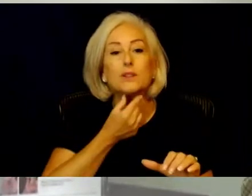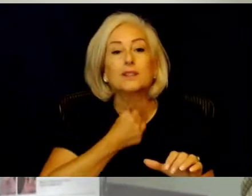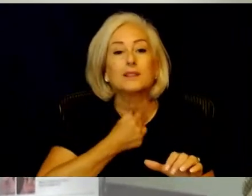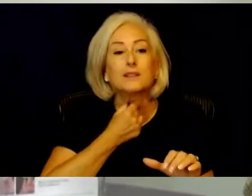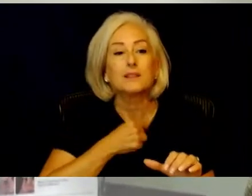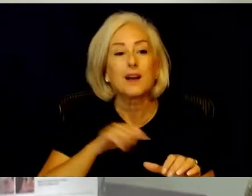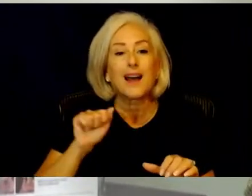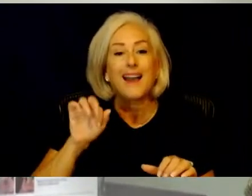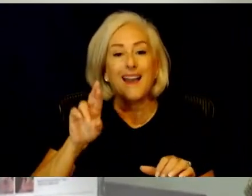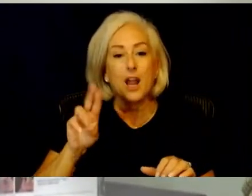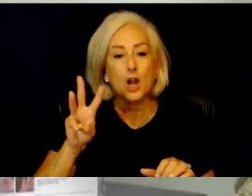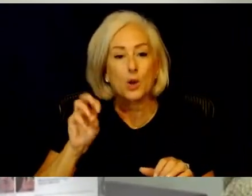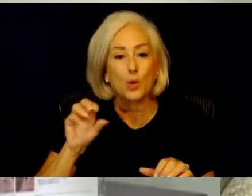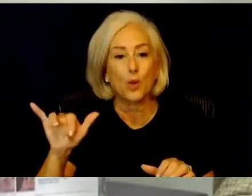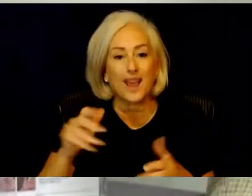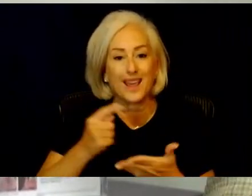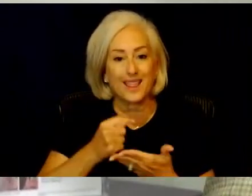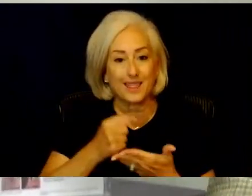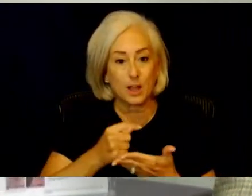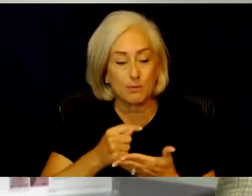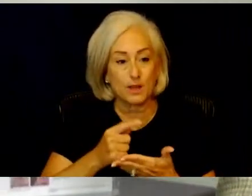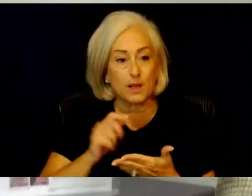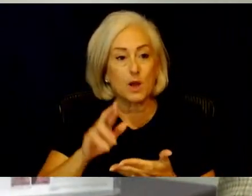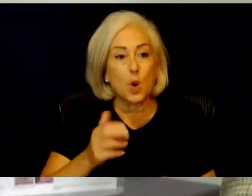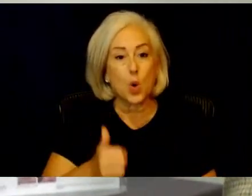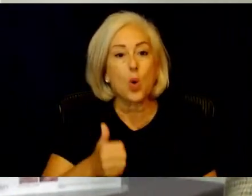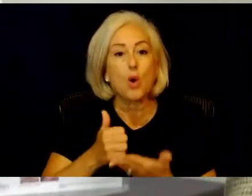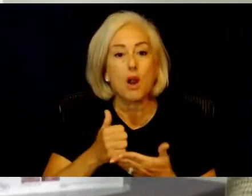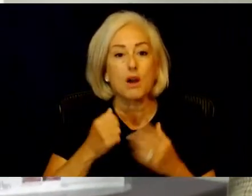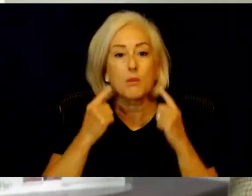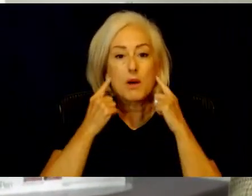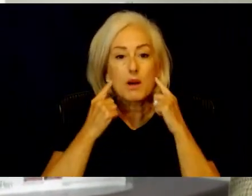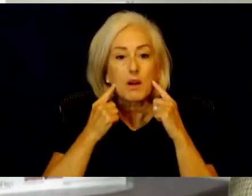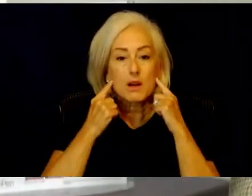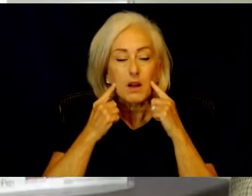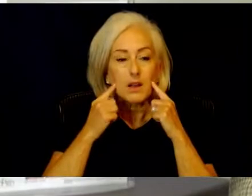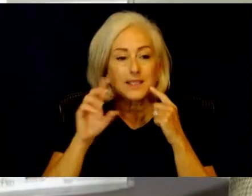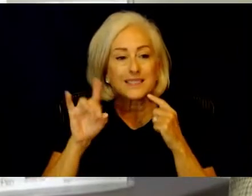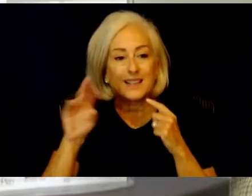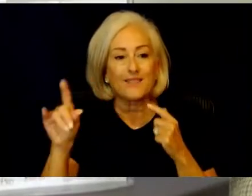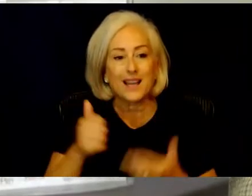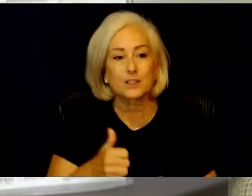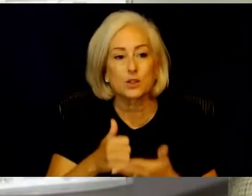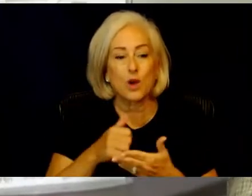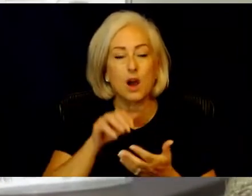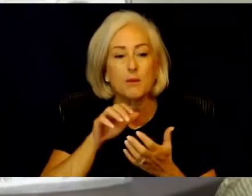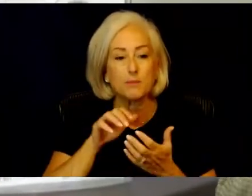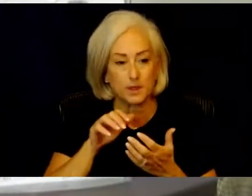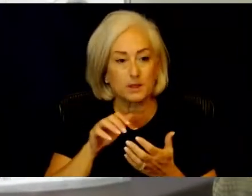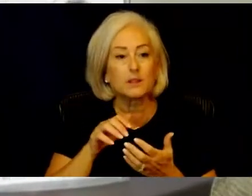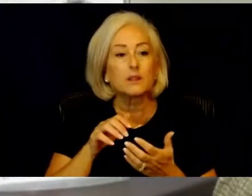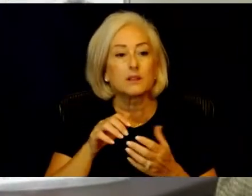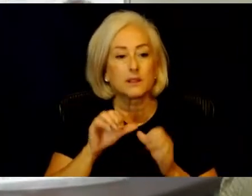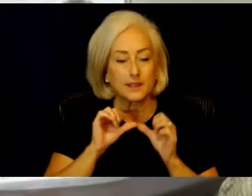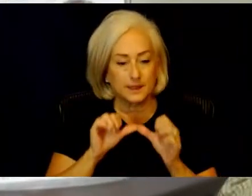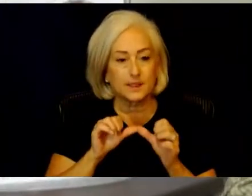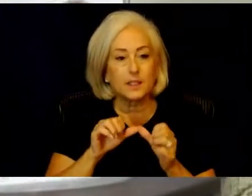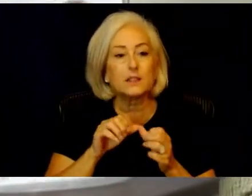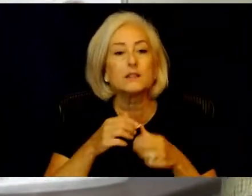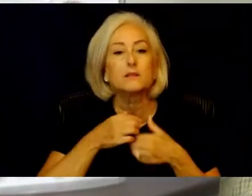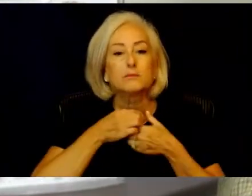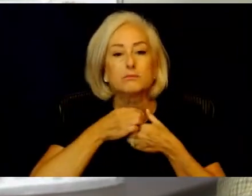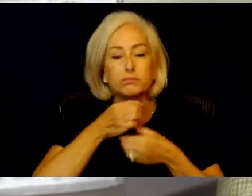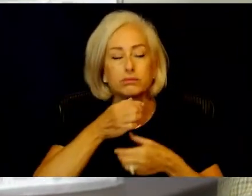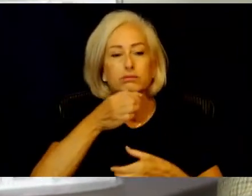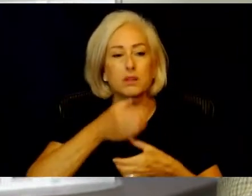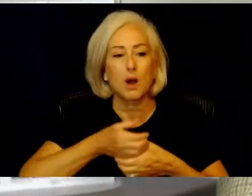the mouth, advances your jaw and prevents sleep apnea without having to do any CPAP. So I would tell patients to come in, get evaluated,